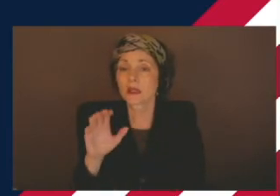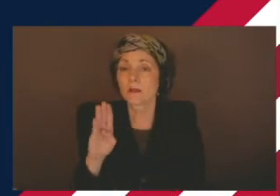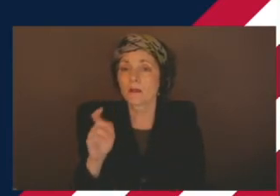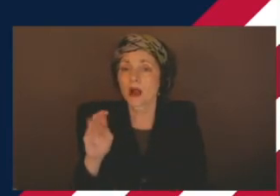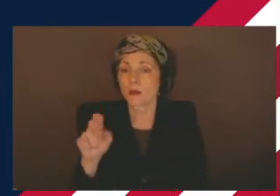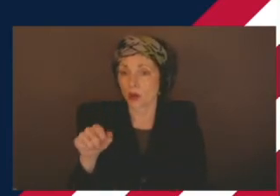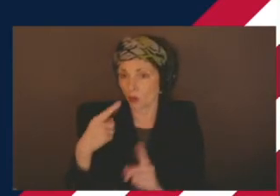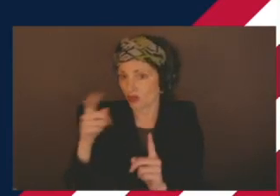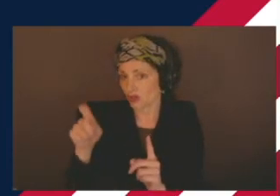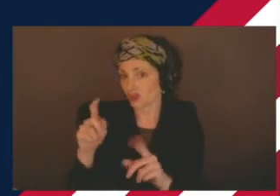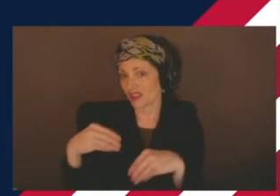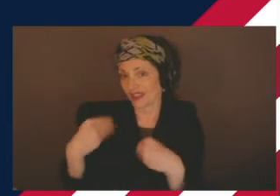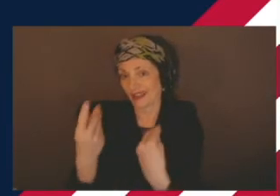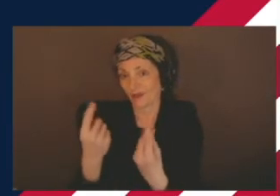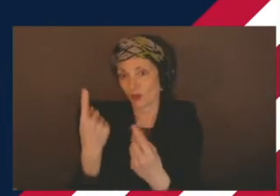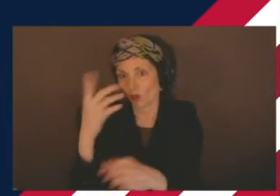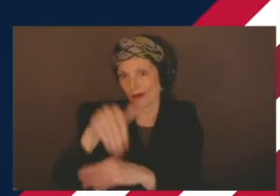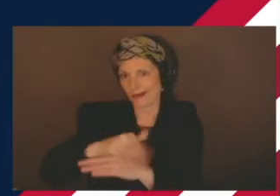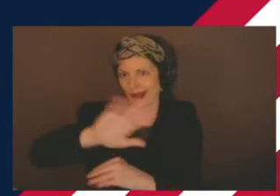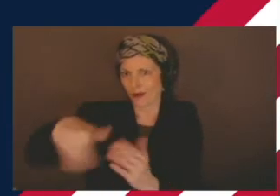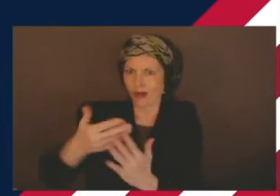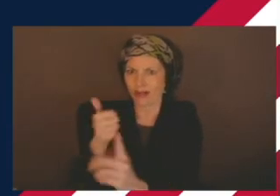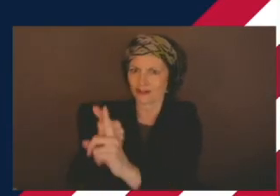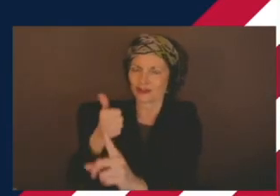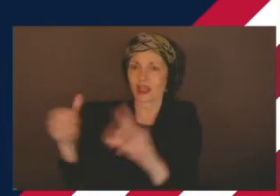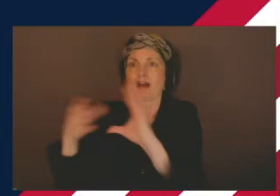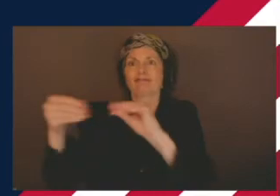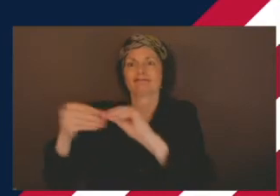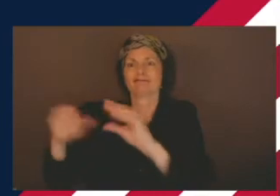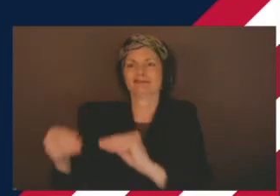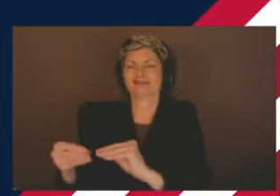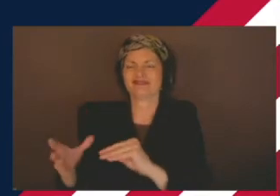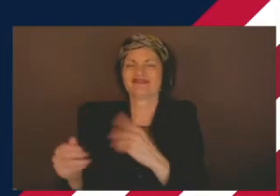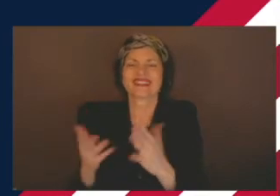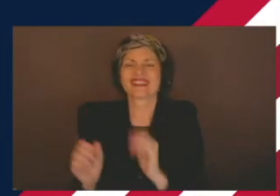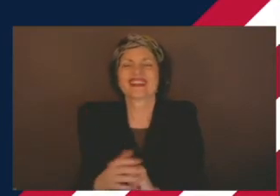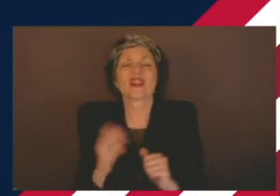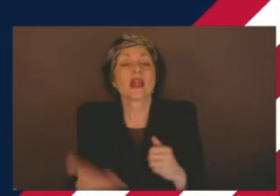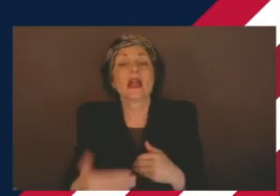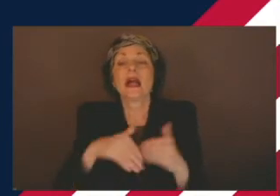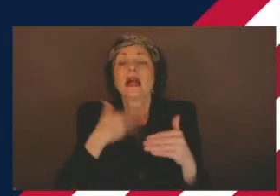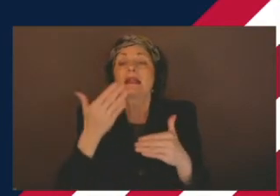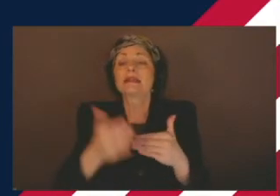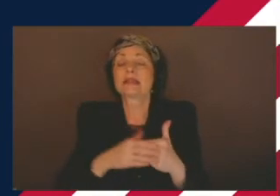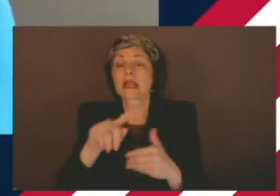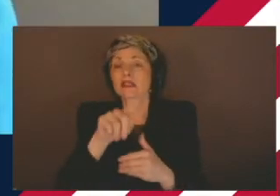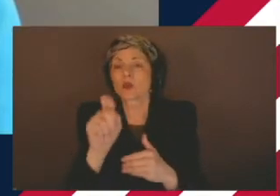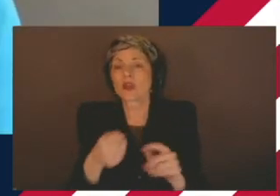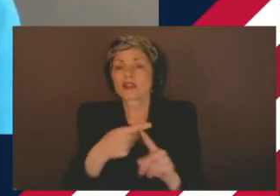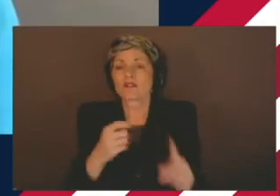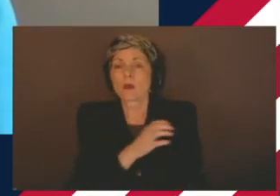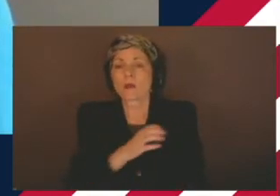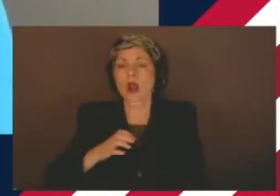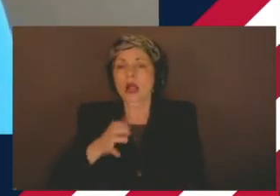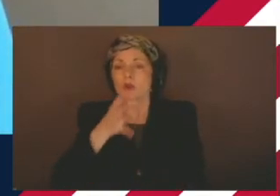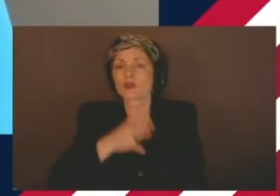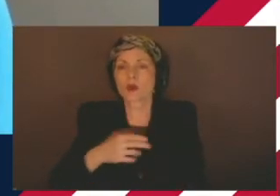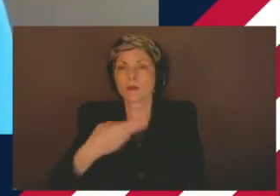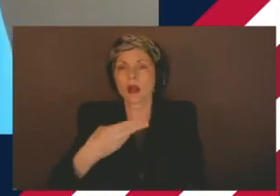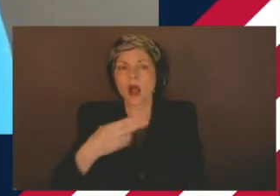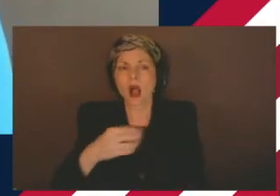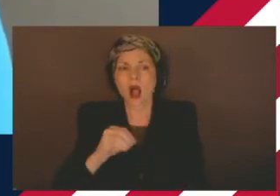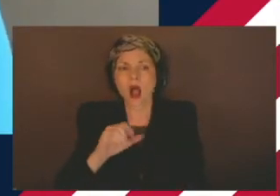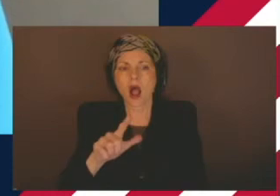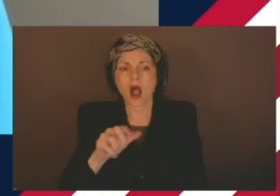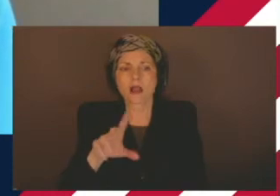yourself. Thank you. Our next question is Congresswoman Holland, from Congresswoman Holland. Thank you. Thank you so much,